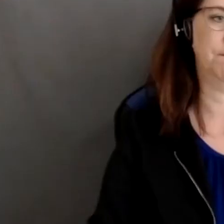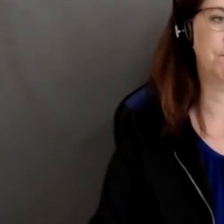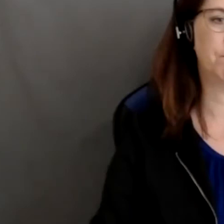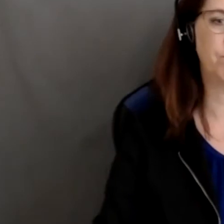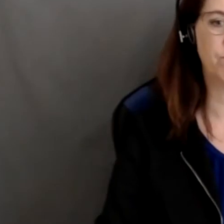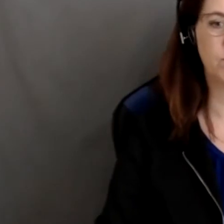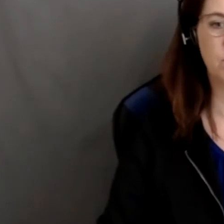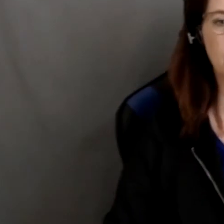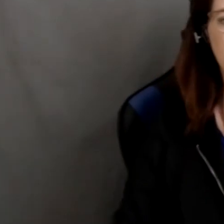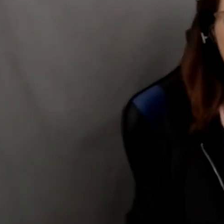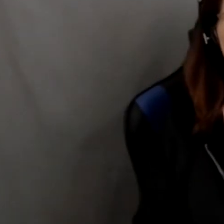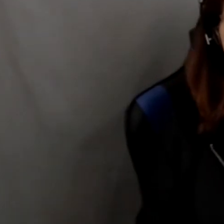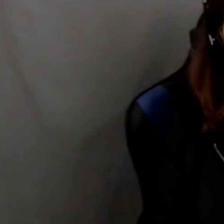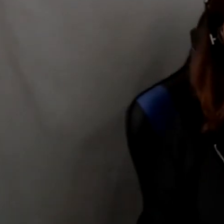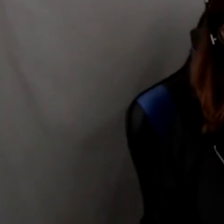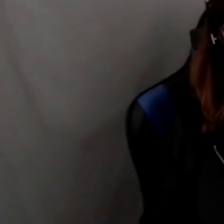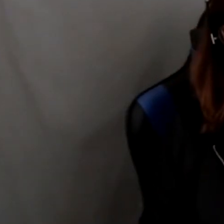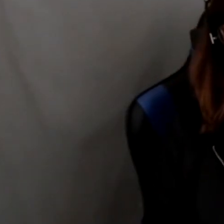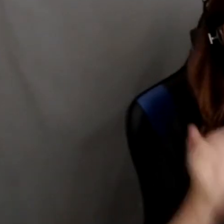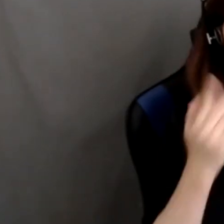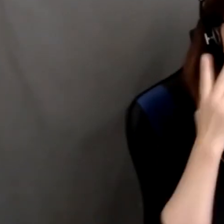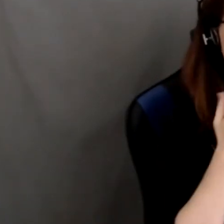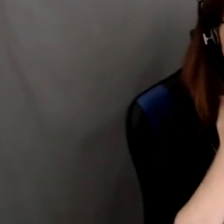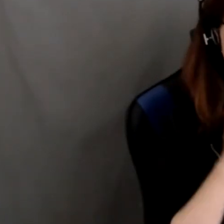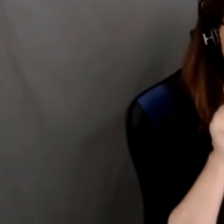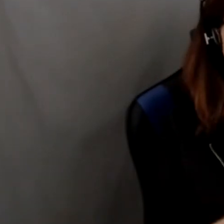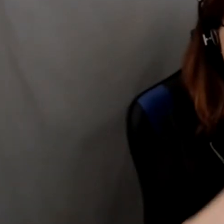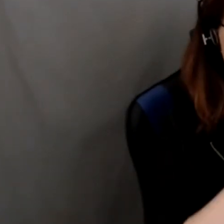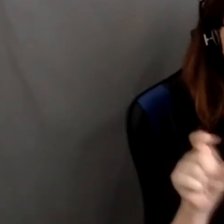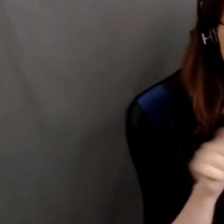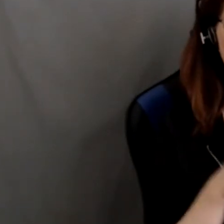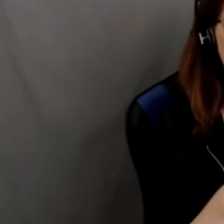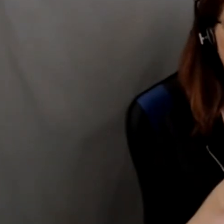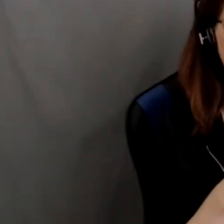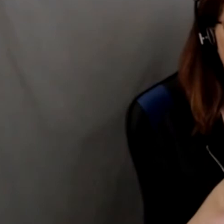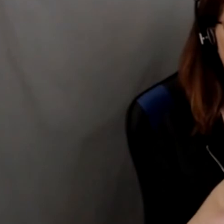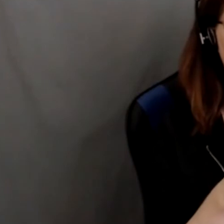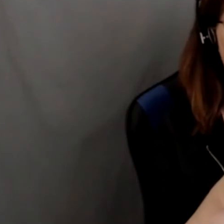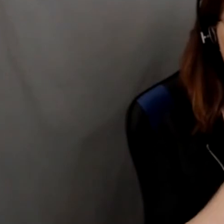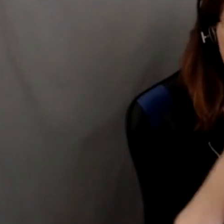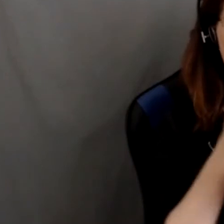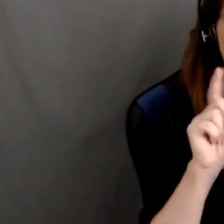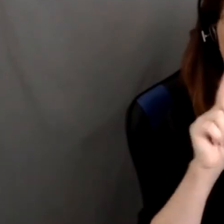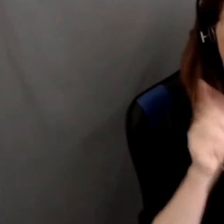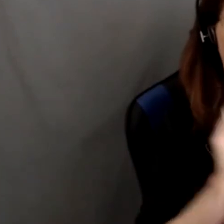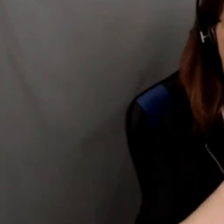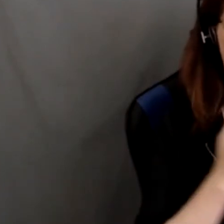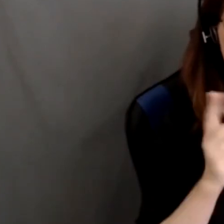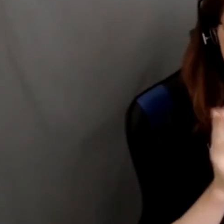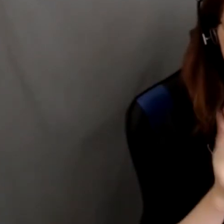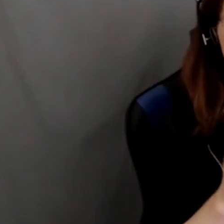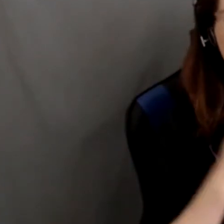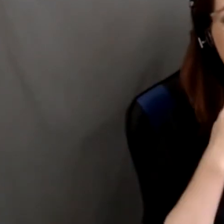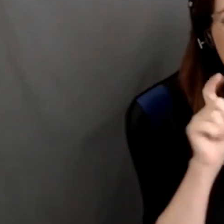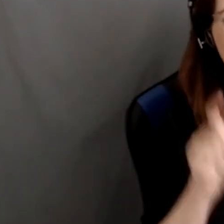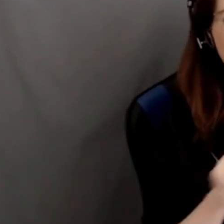So here we have it. We see the Red Cross. That came later in our history, but Red Cross has been